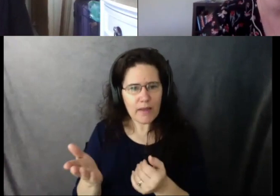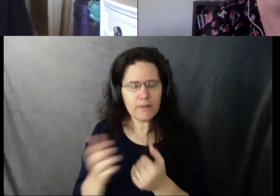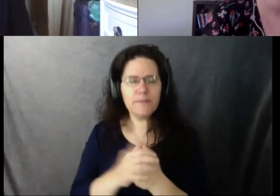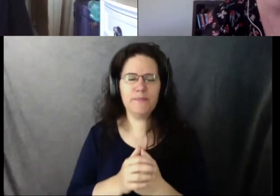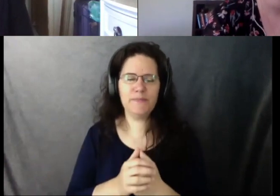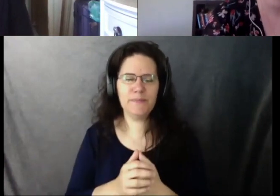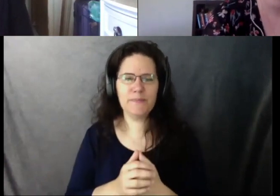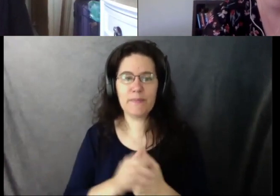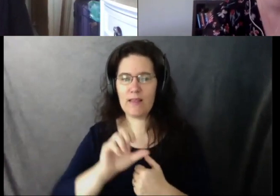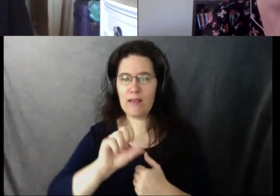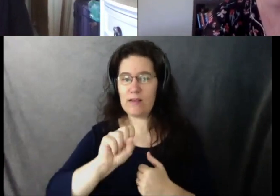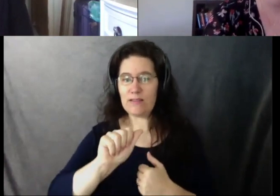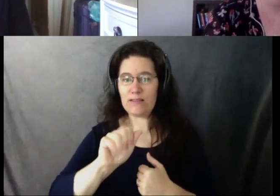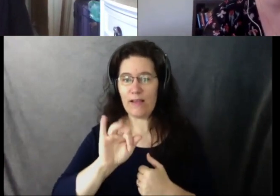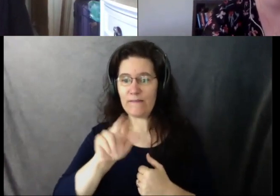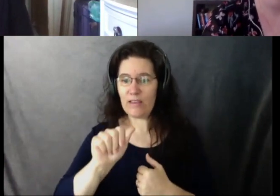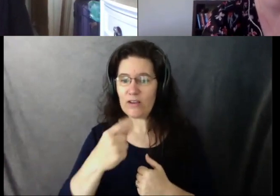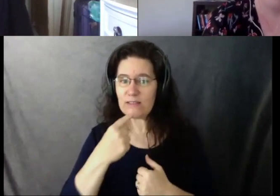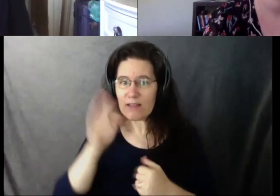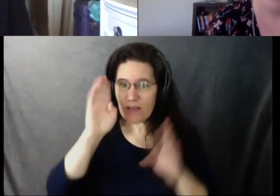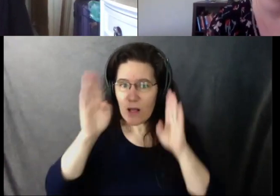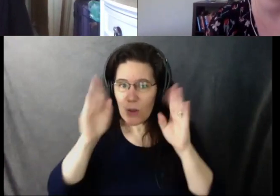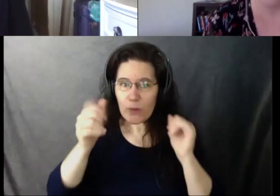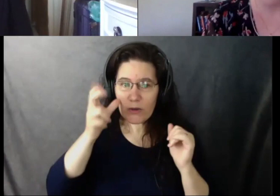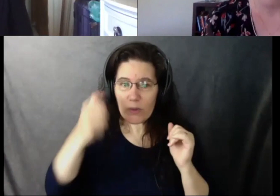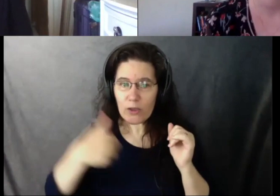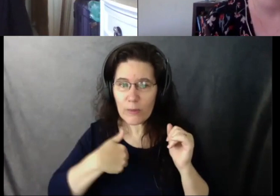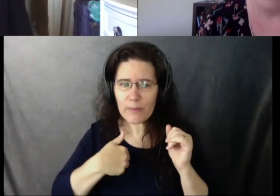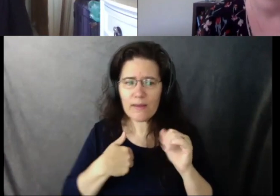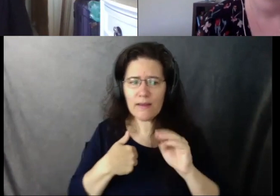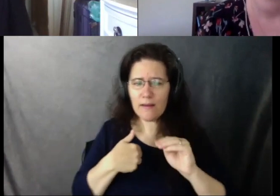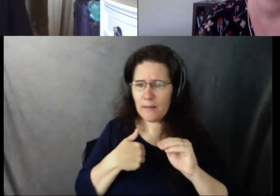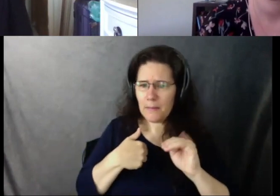Hello, can you hear me? Yes, we can hear you, but we can't see you.